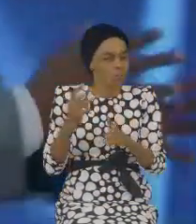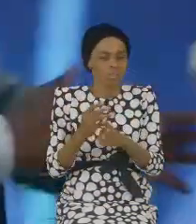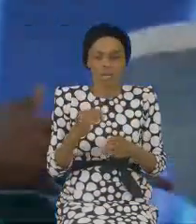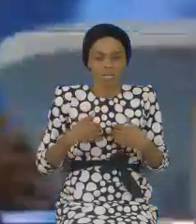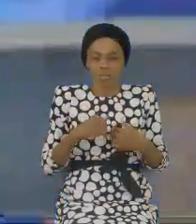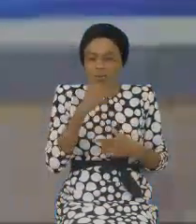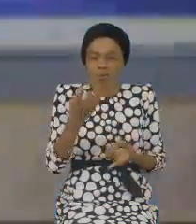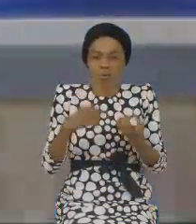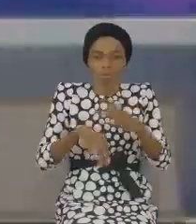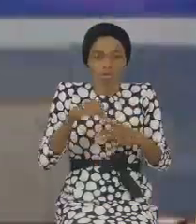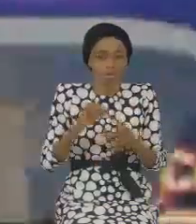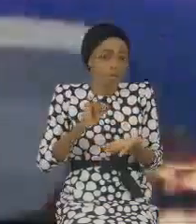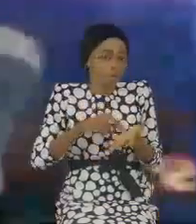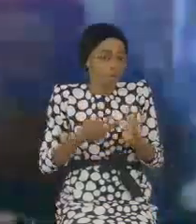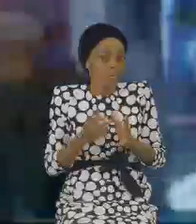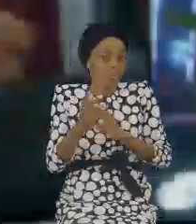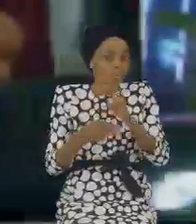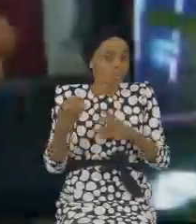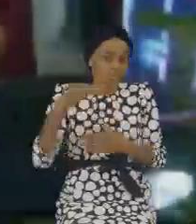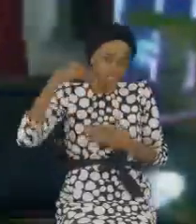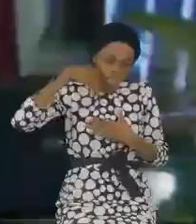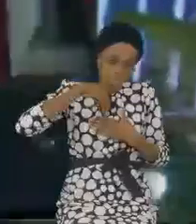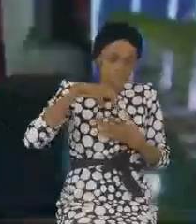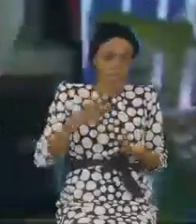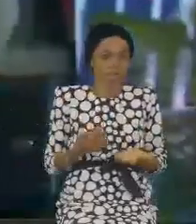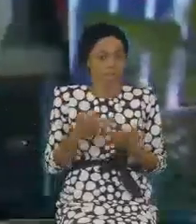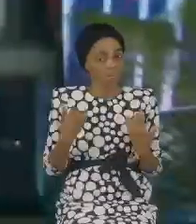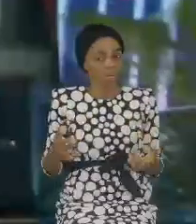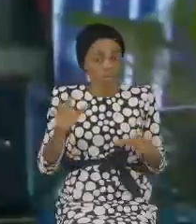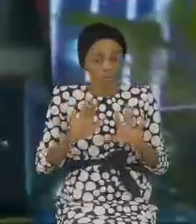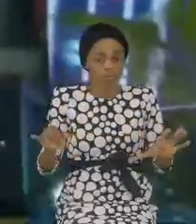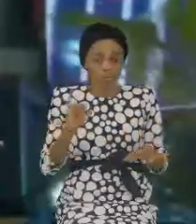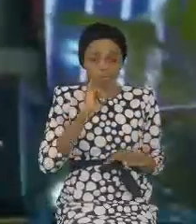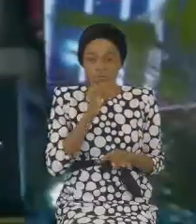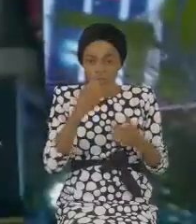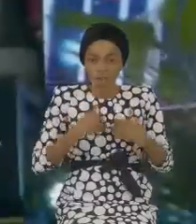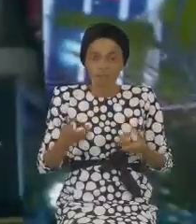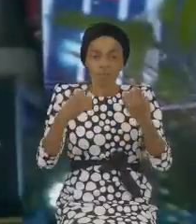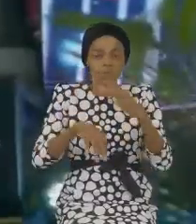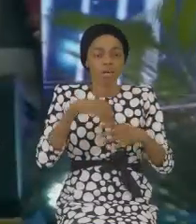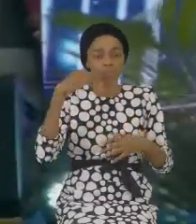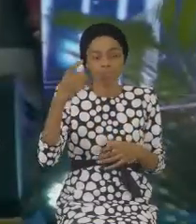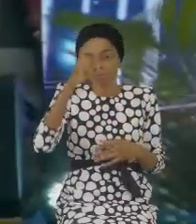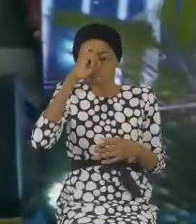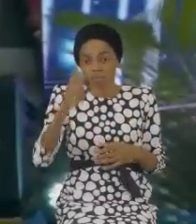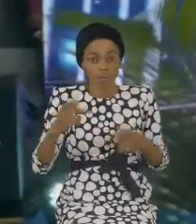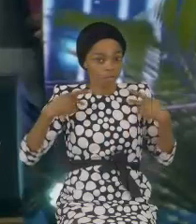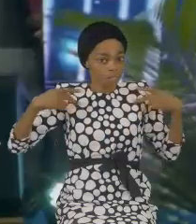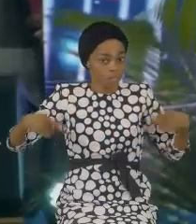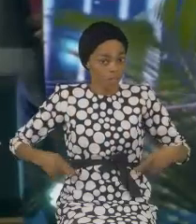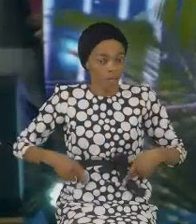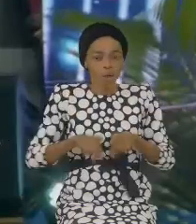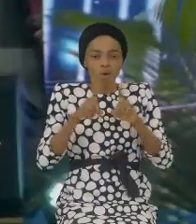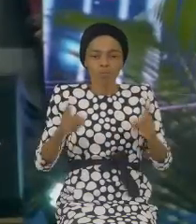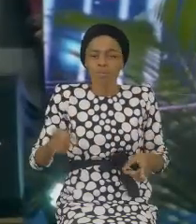The children of Israel had come out in the physical, in the natural, they had come out of Egypt, but Egypt was